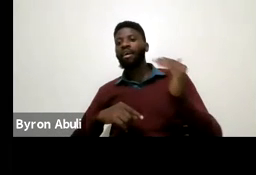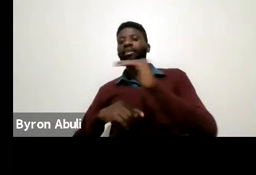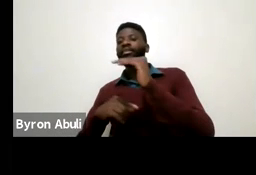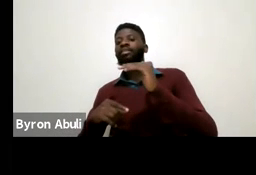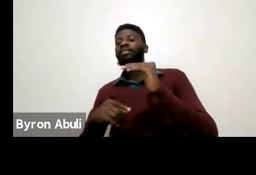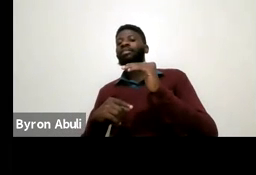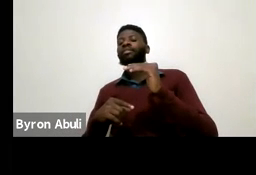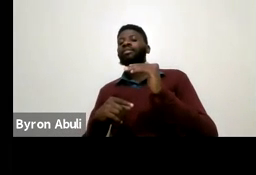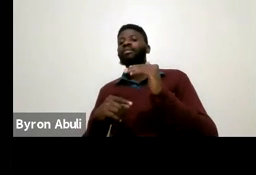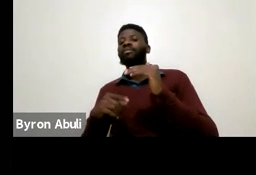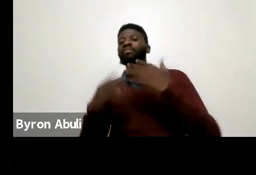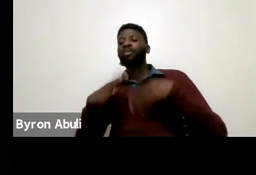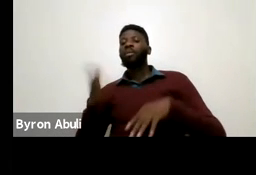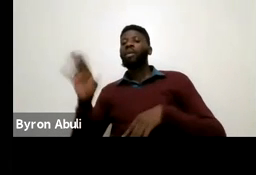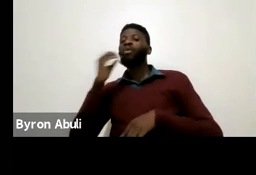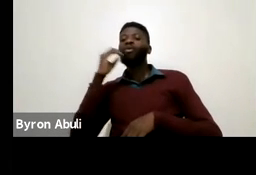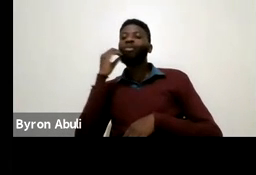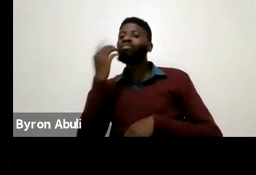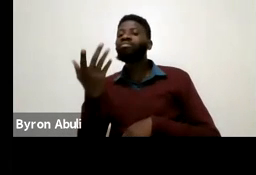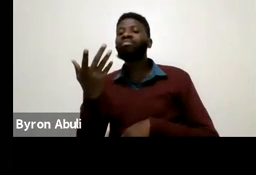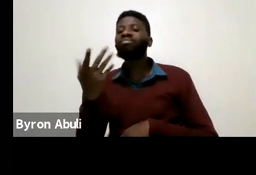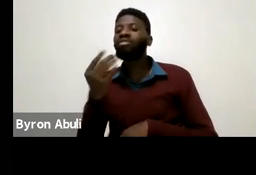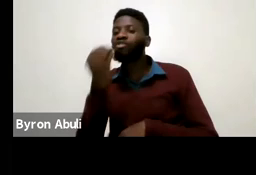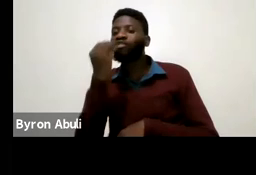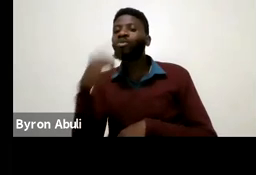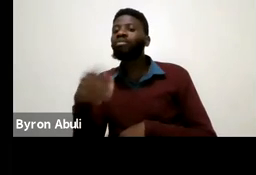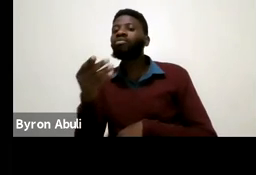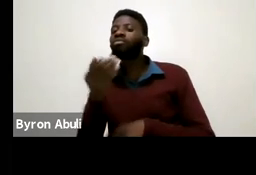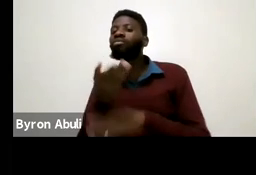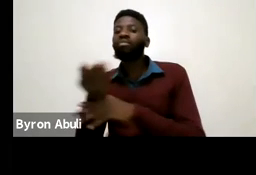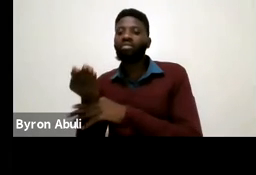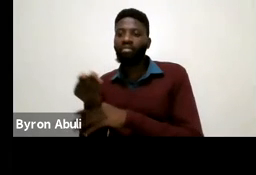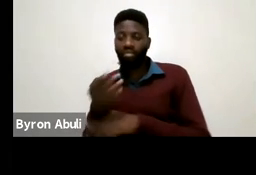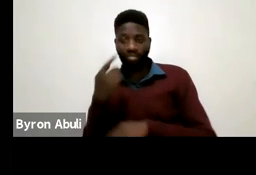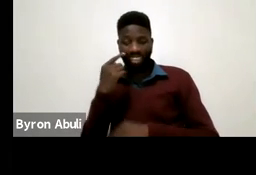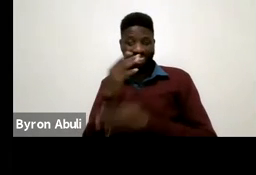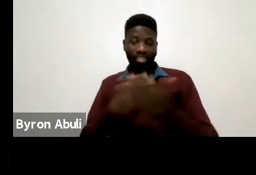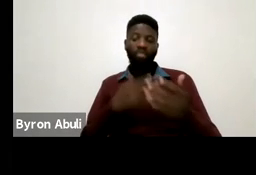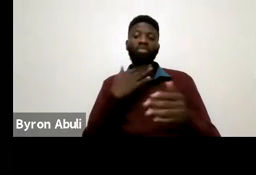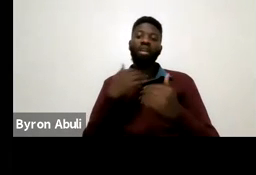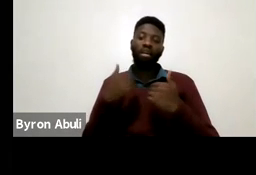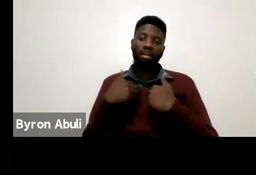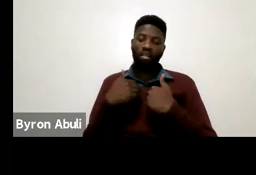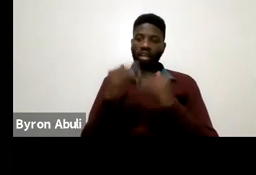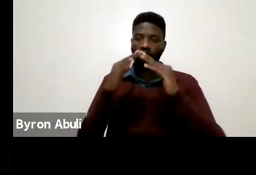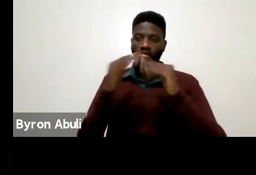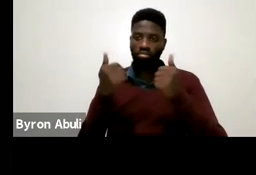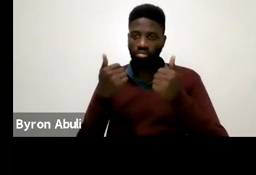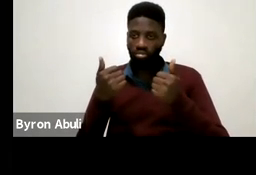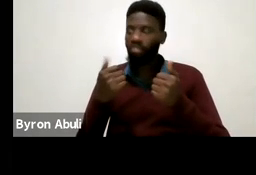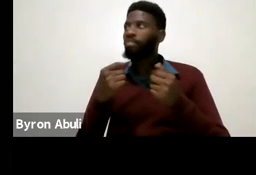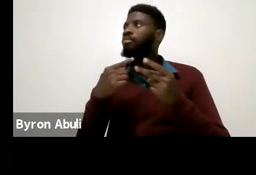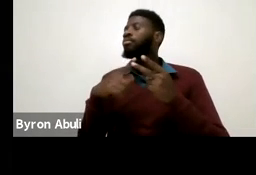having dreams of having some good homes. Some of you want to have some good spouses. Some of you want to have some good libraries in the